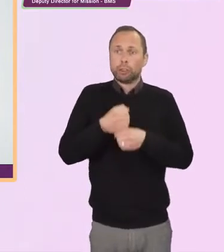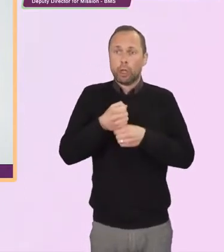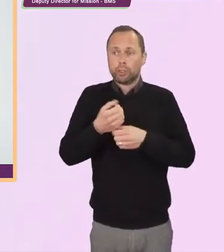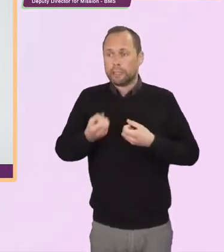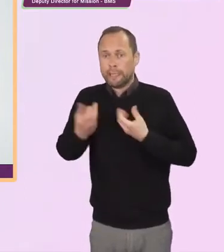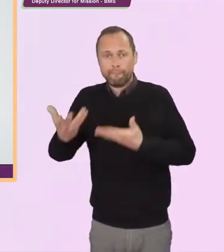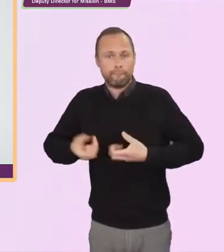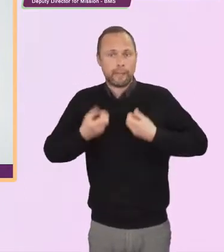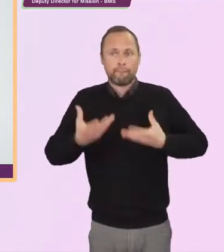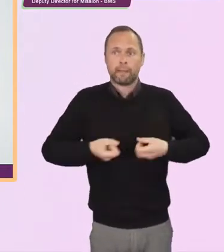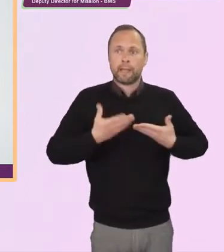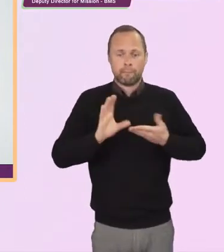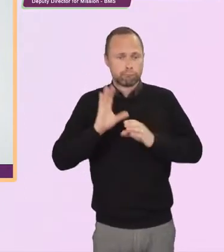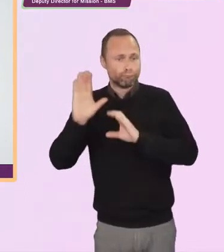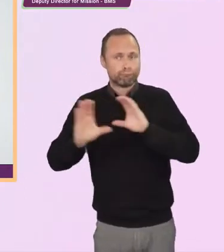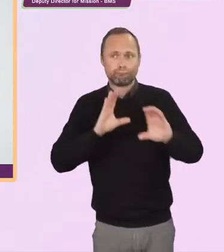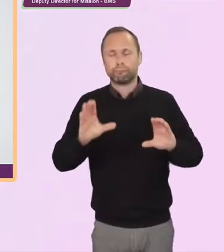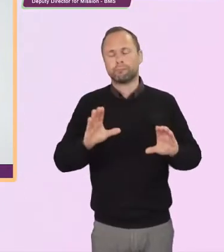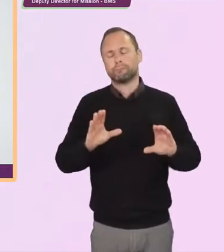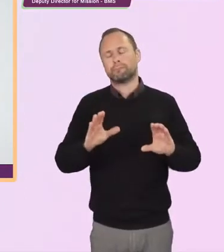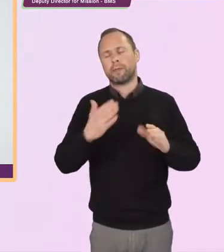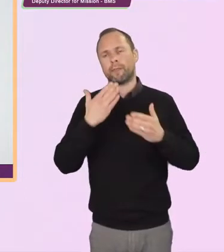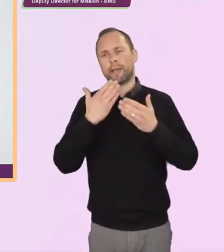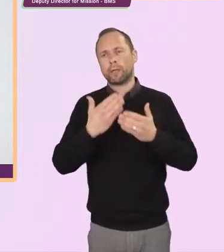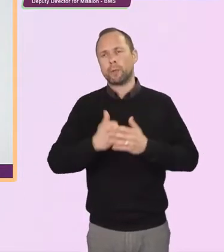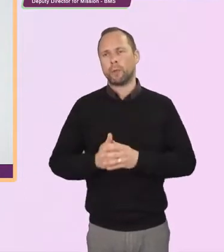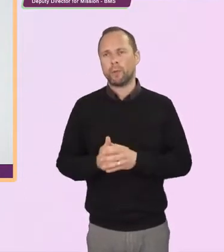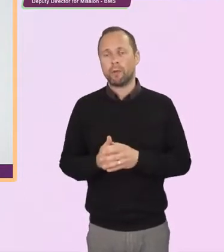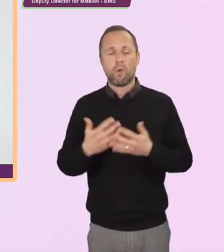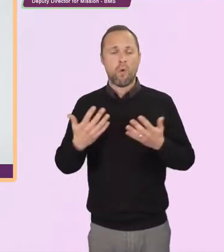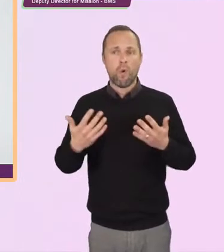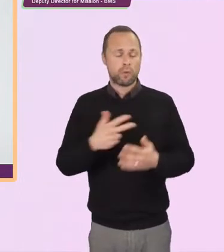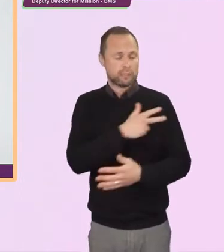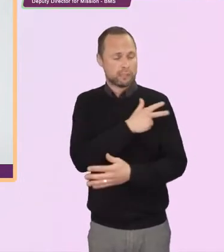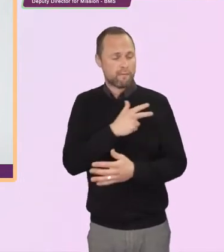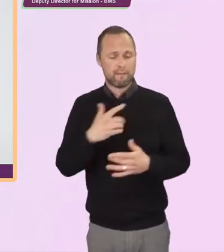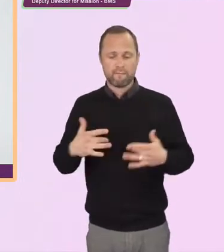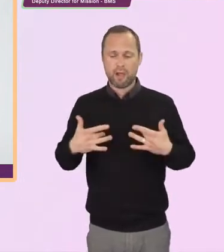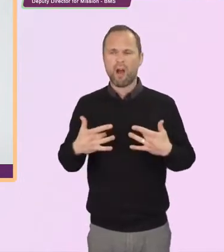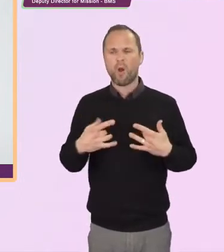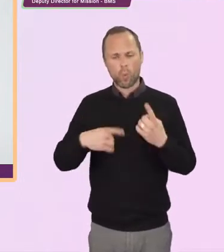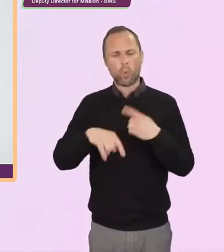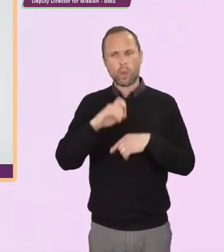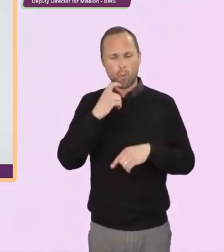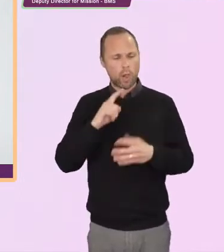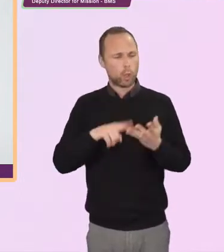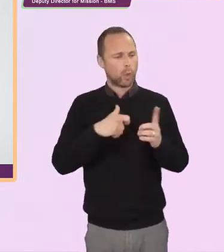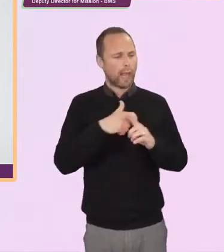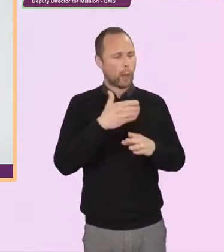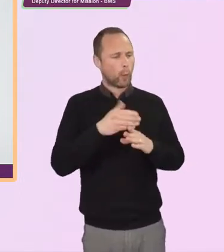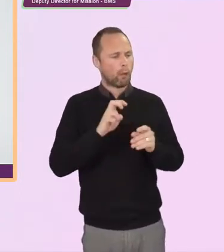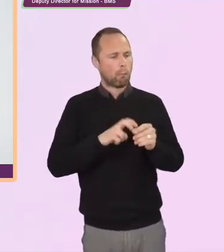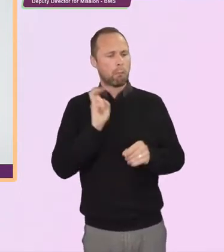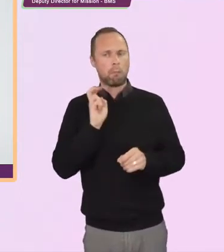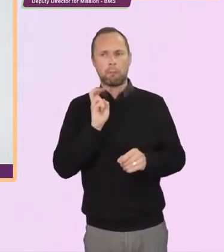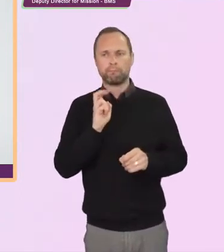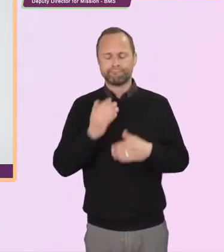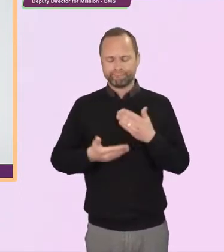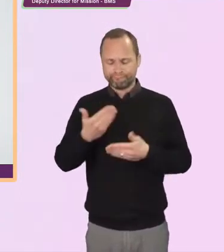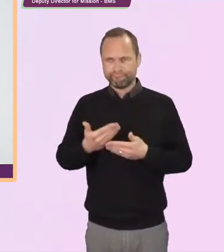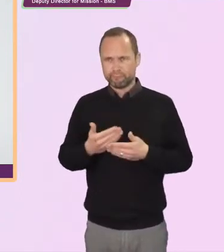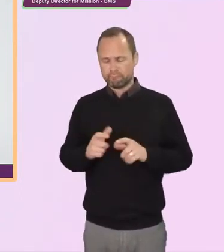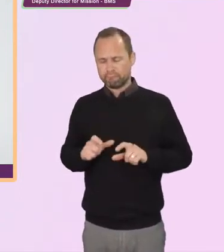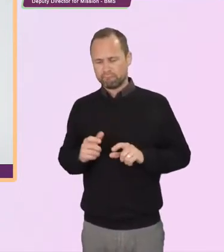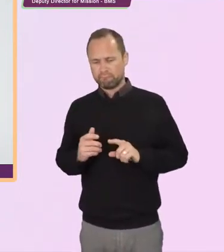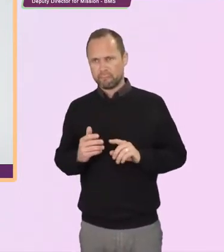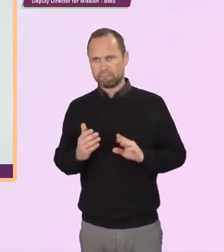It could have been the case that staff said, let's all go on furlough and we'll buckle down and we will not engage with the